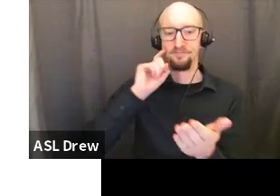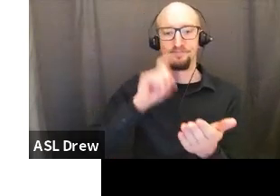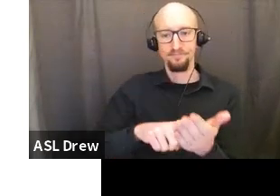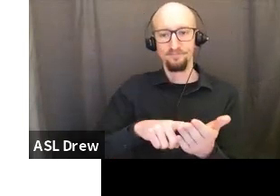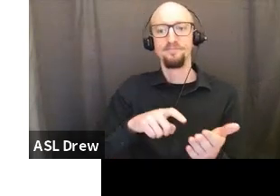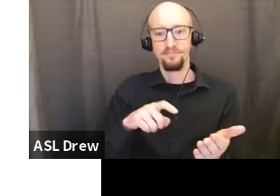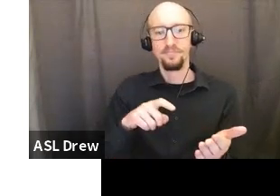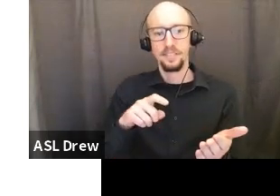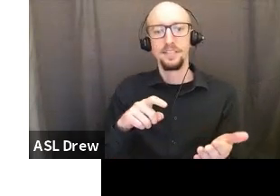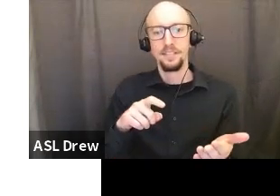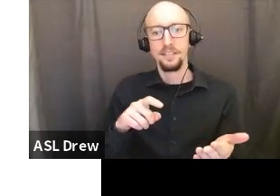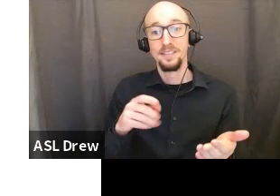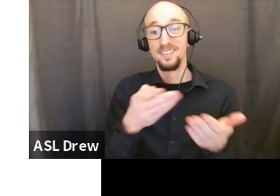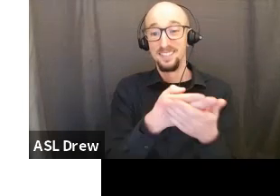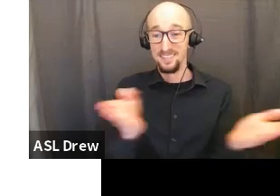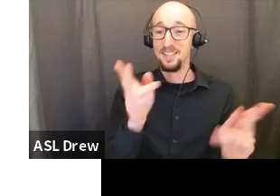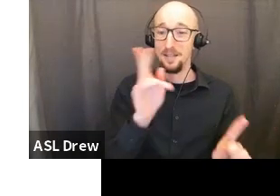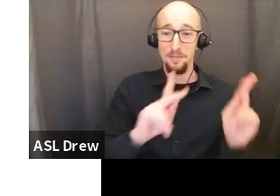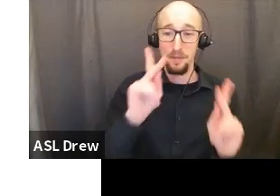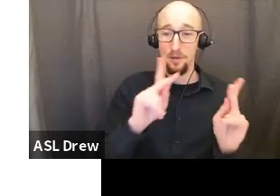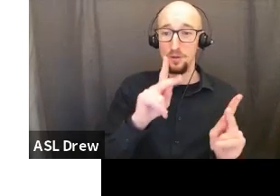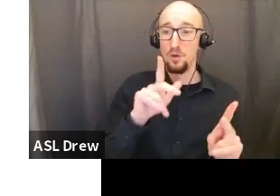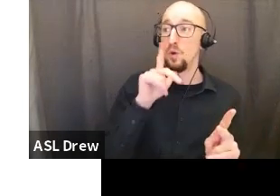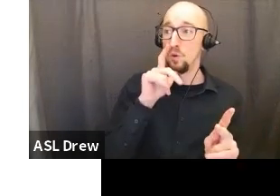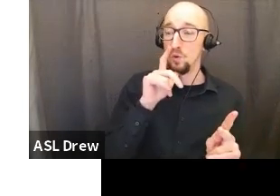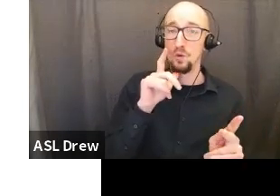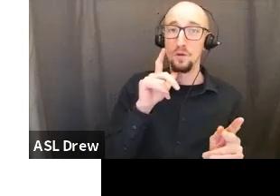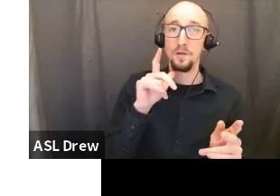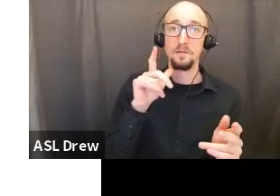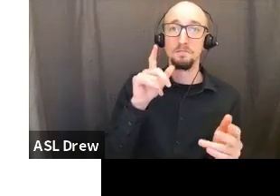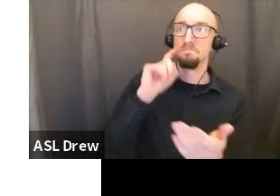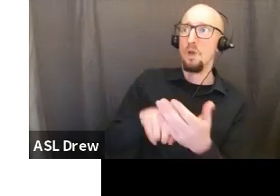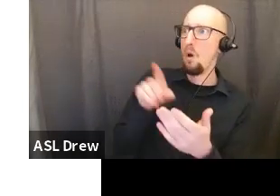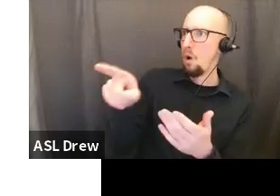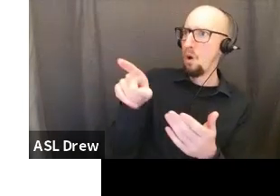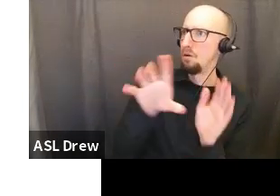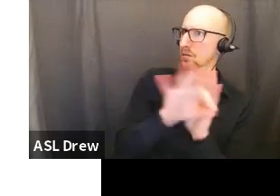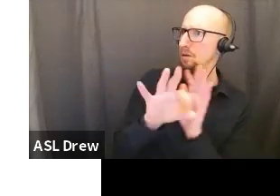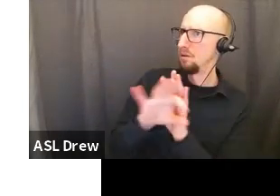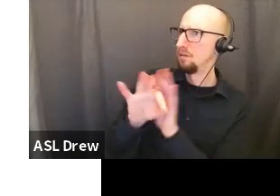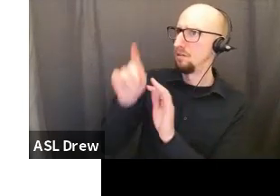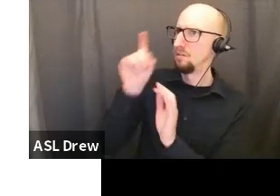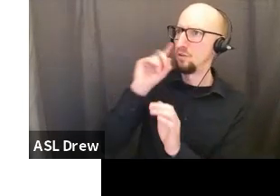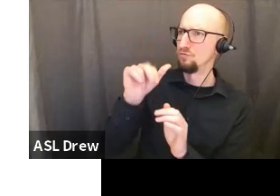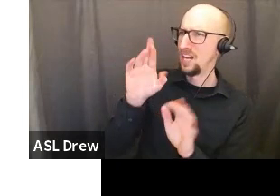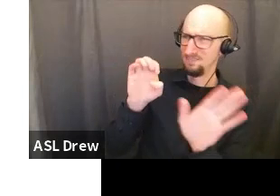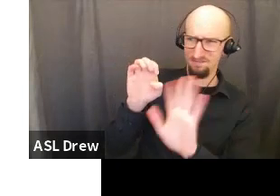broader public support for using socioeconomic status as a factor.